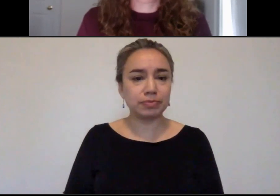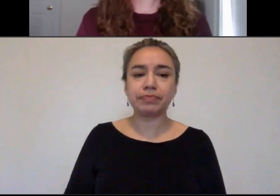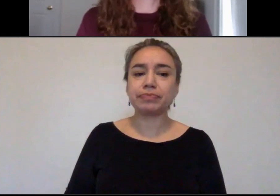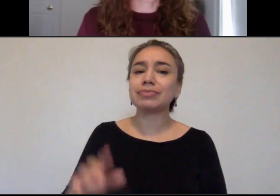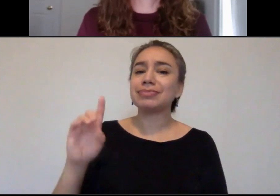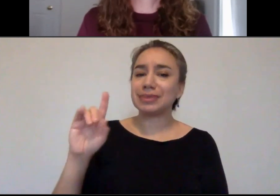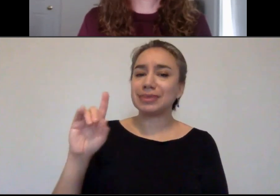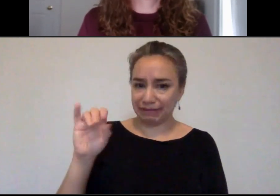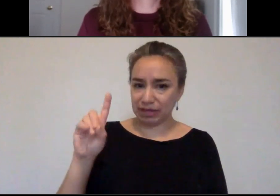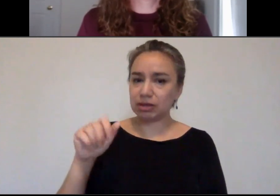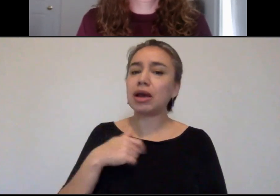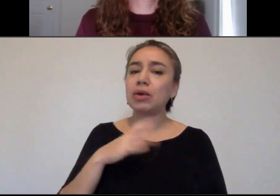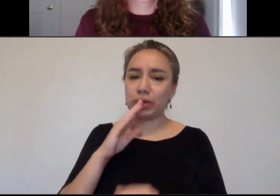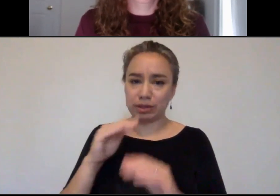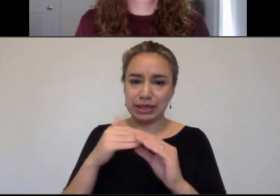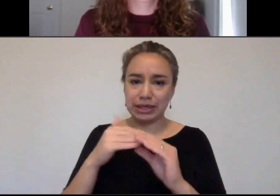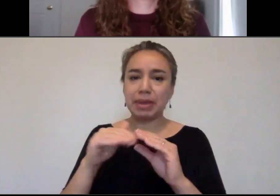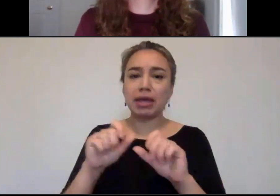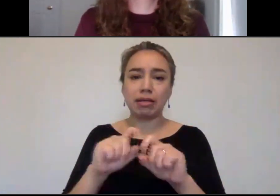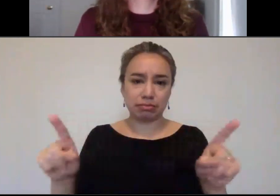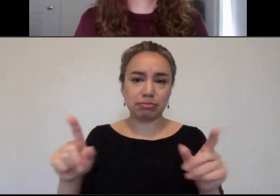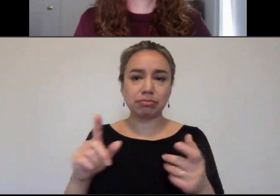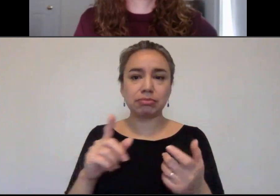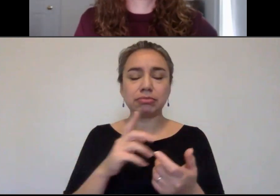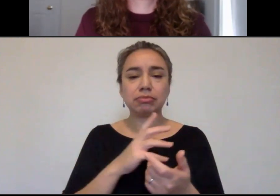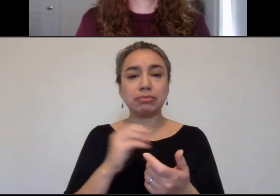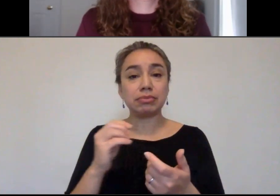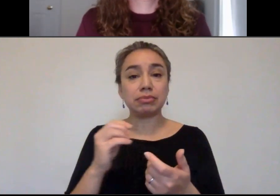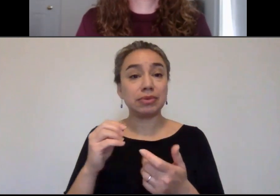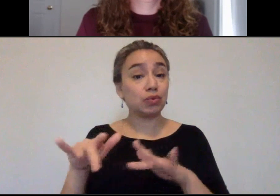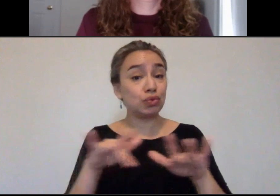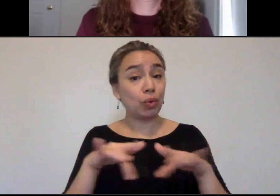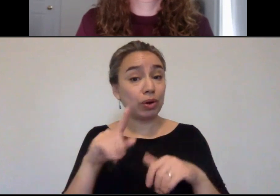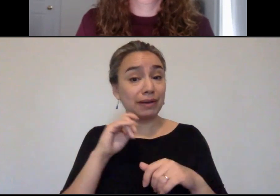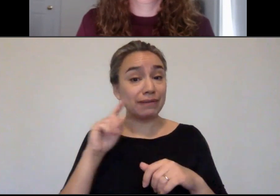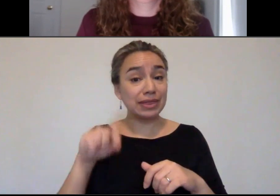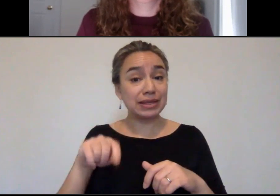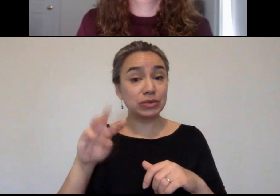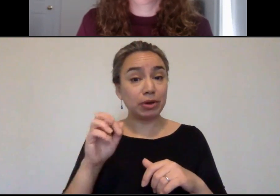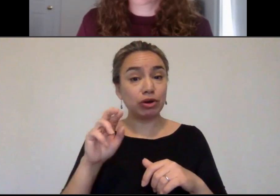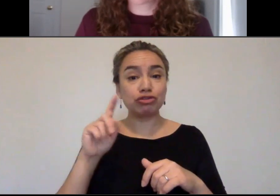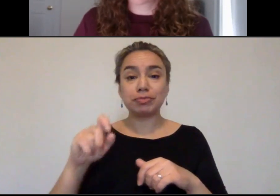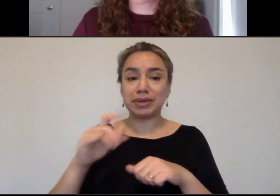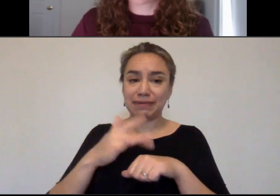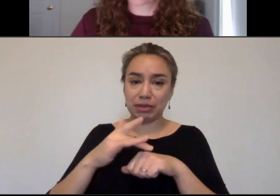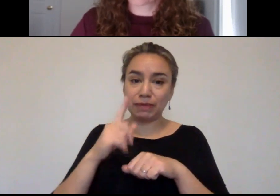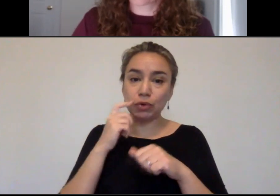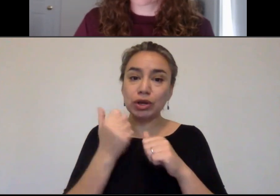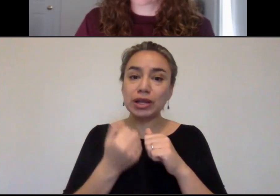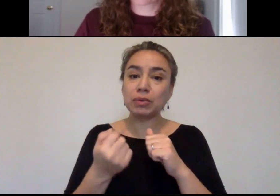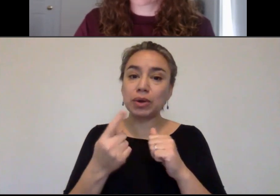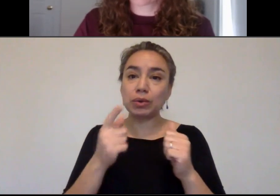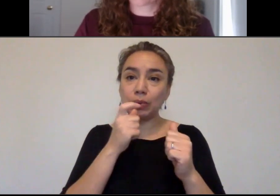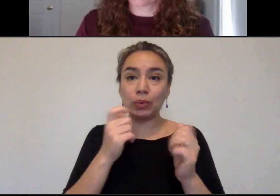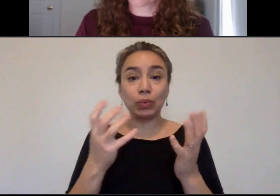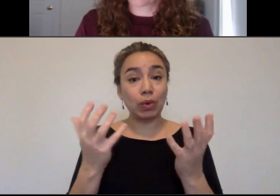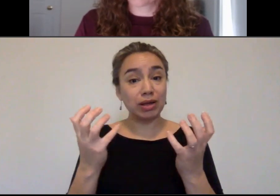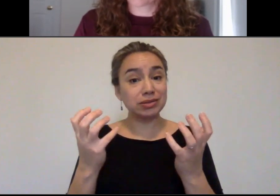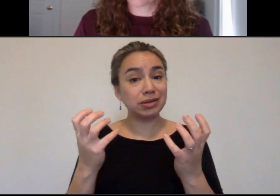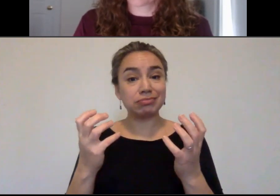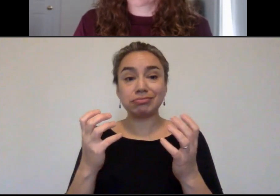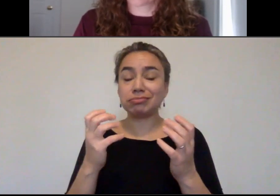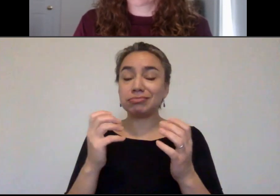in an email pretty soon. And the recording of this webinar should be available for anyone who wants it no later than